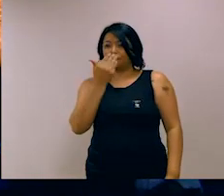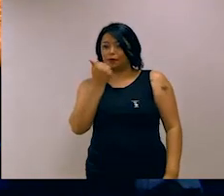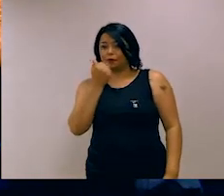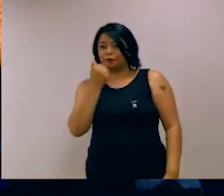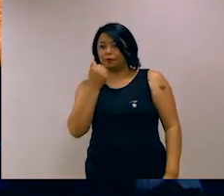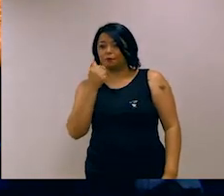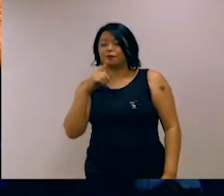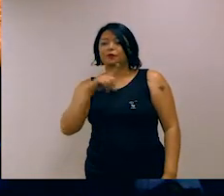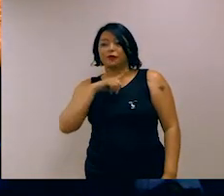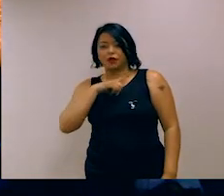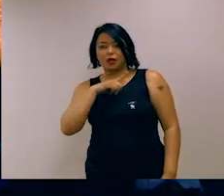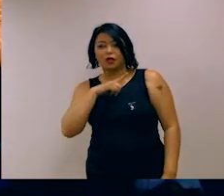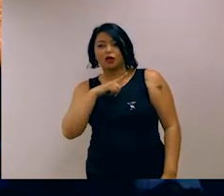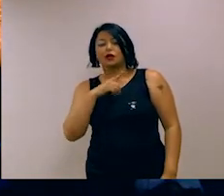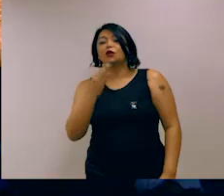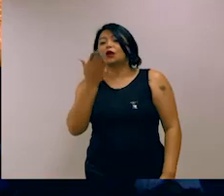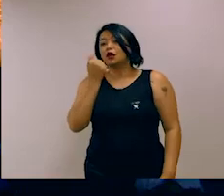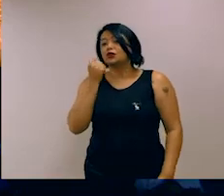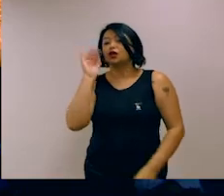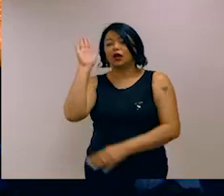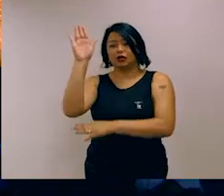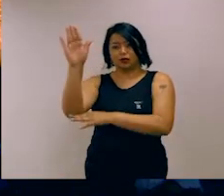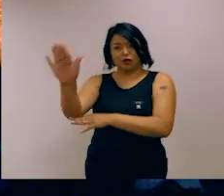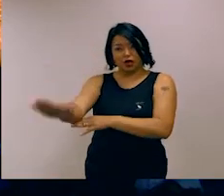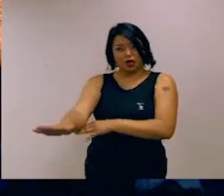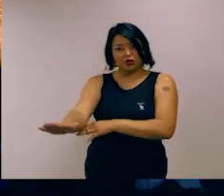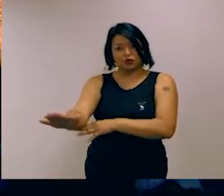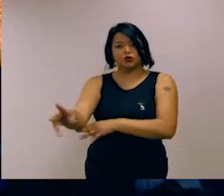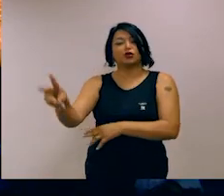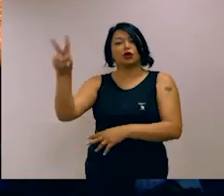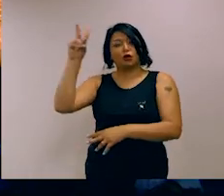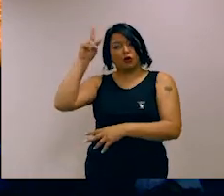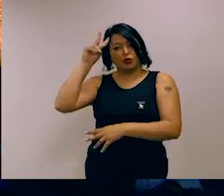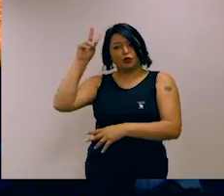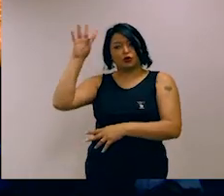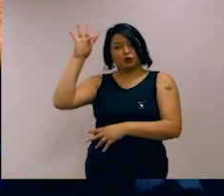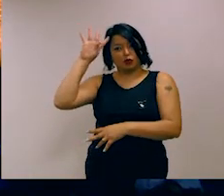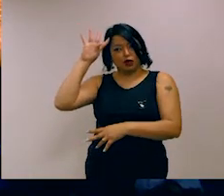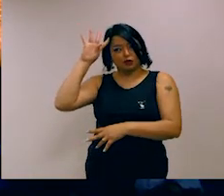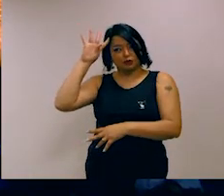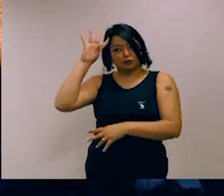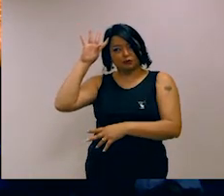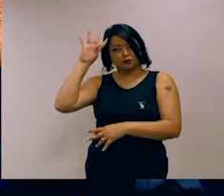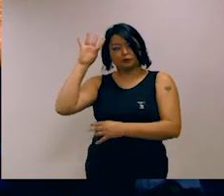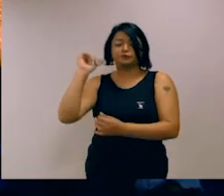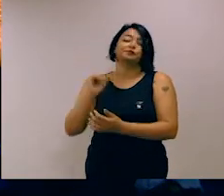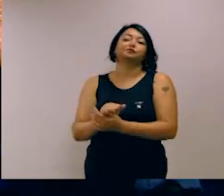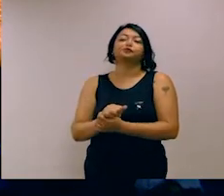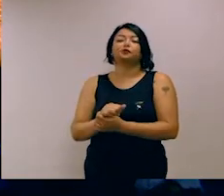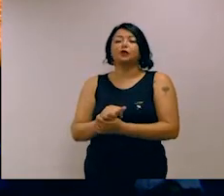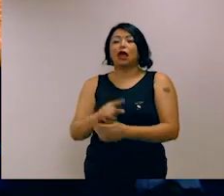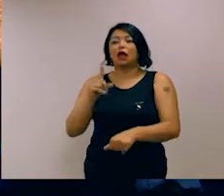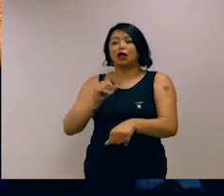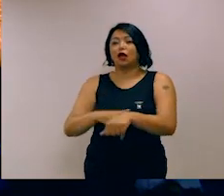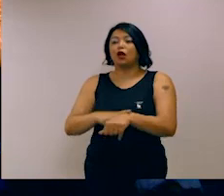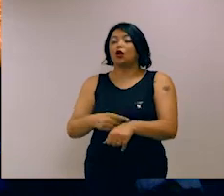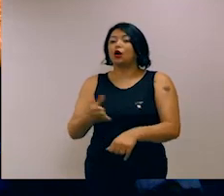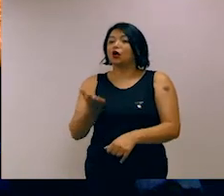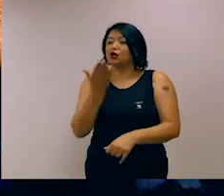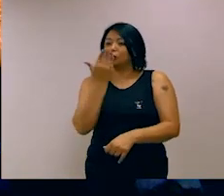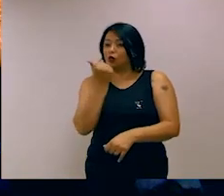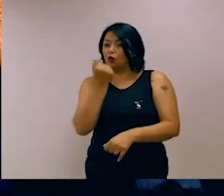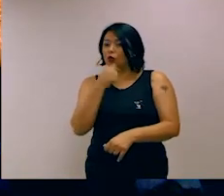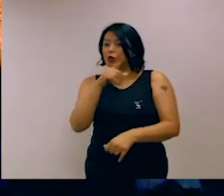days, we're going to have coffee breaks in the afternoon shift, and in the lunch breaks, we're going to have